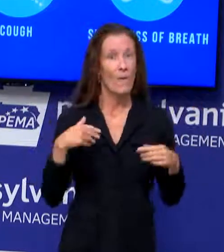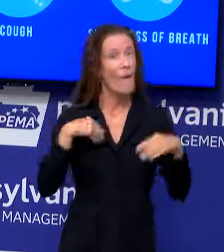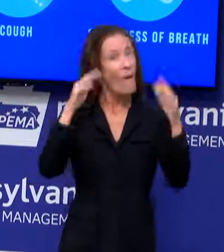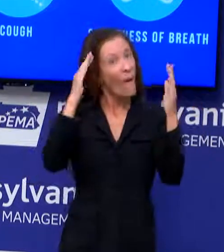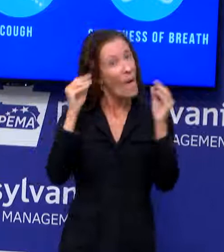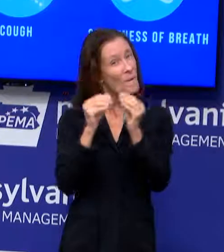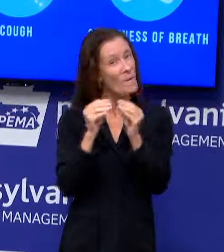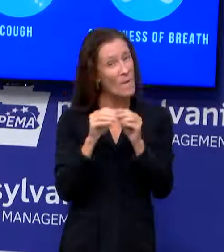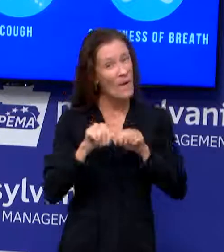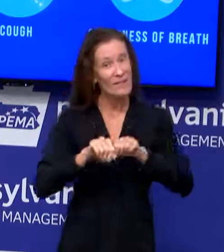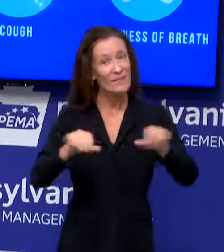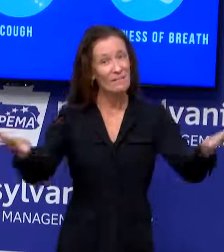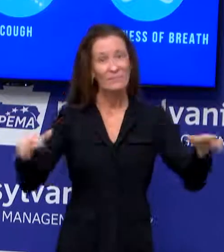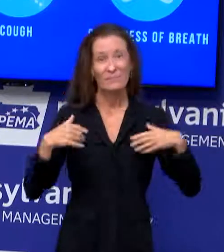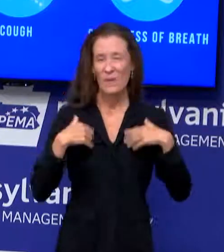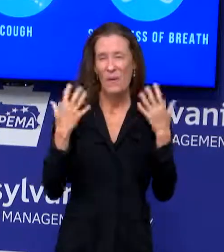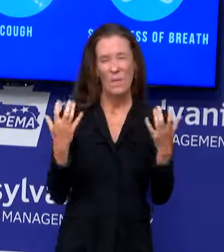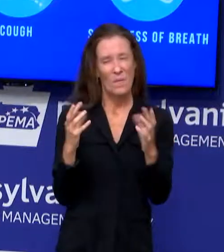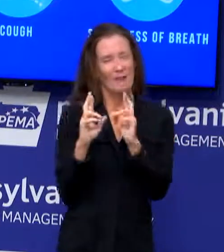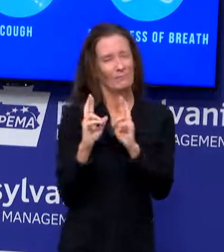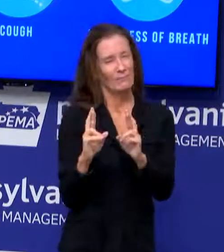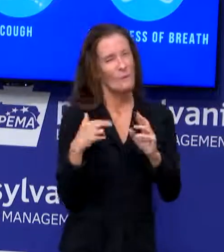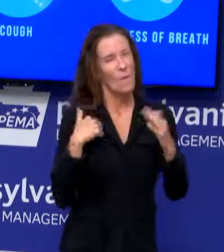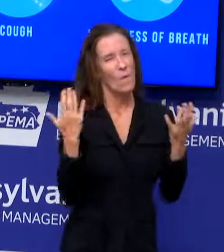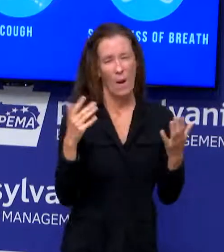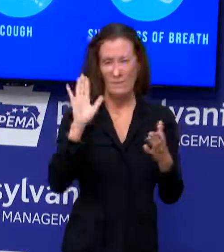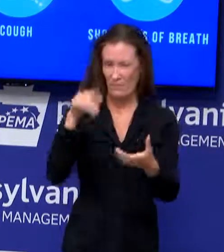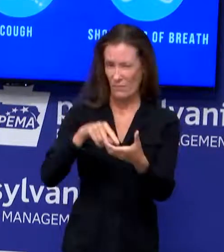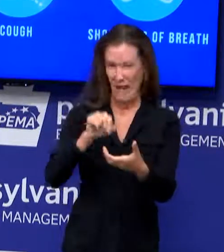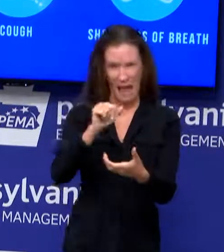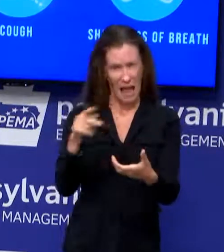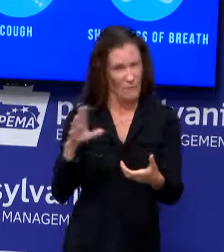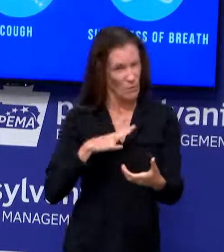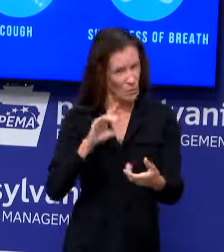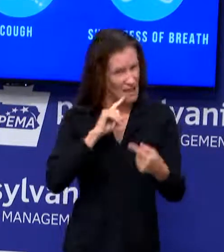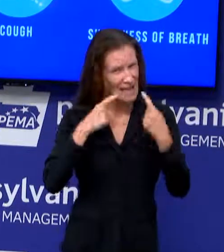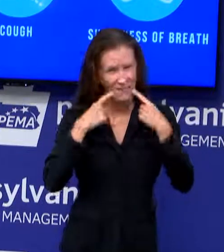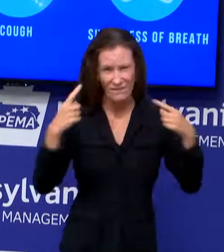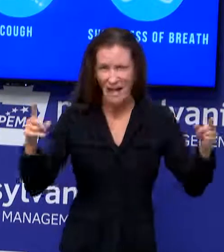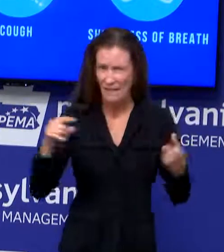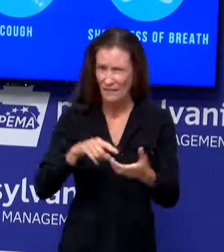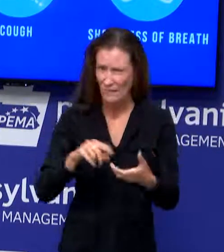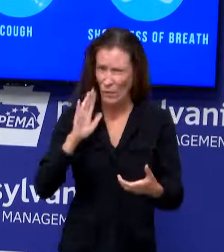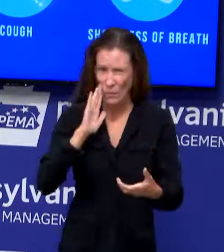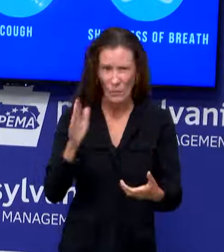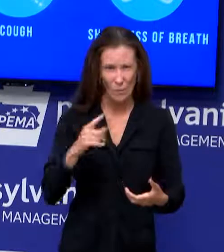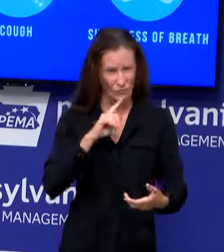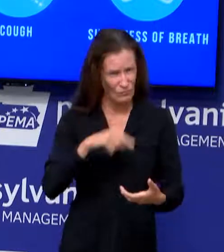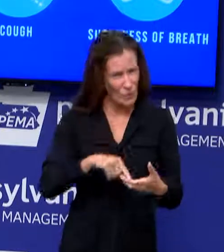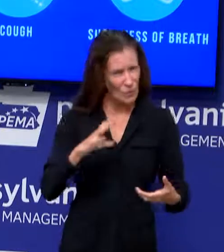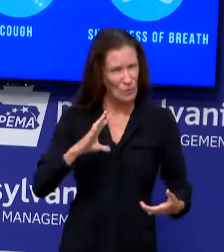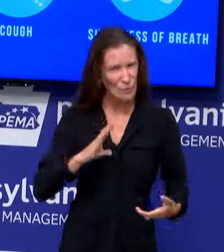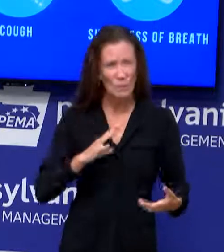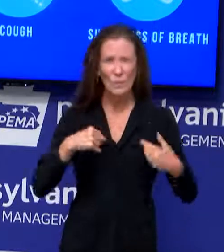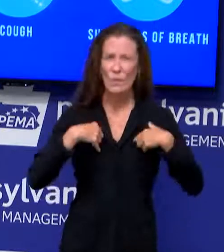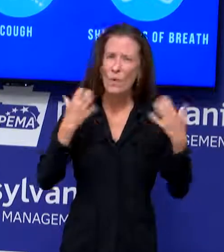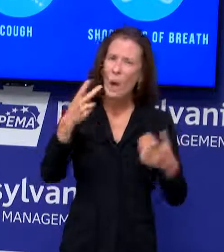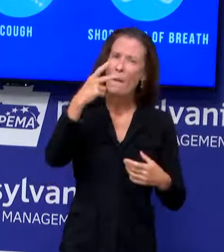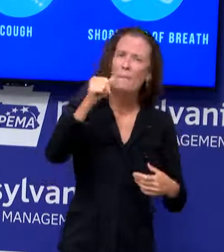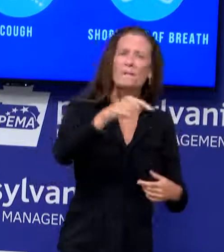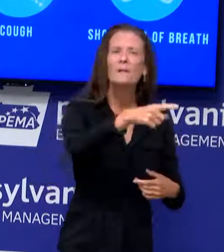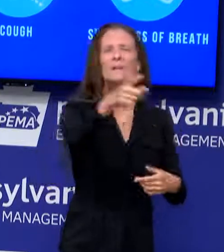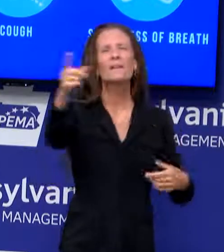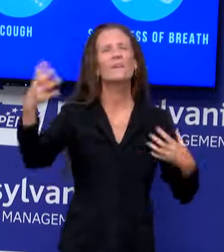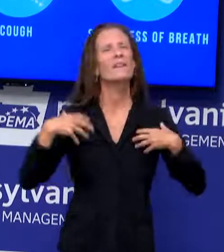app, the more effective it will be in terms of this notification process. So we really call upon everybody to stop the spread, as